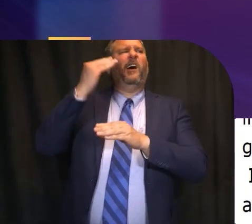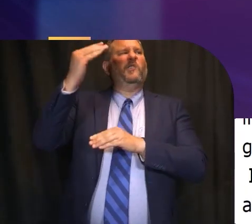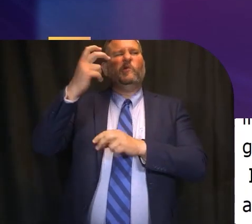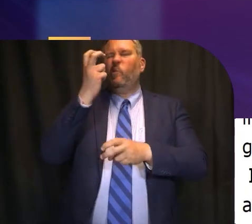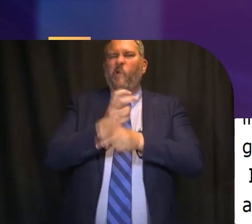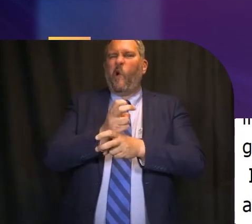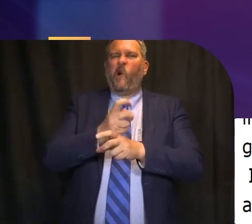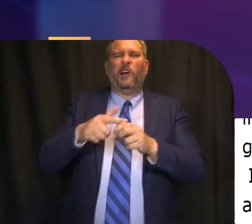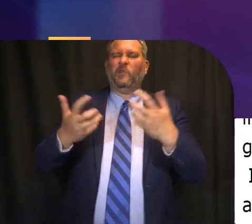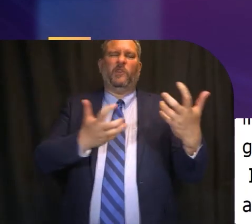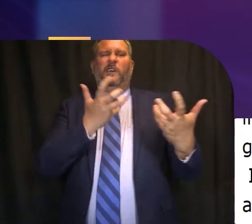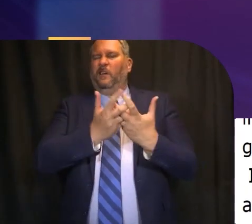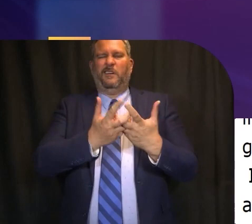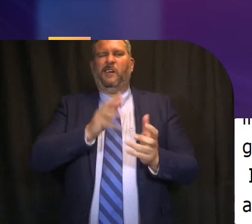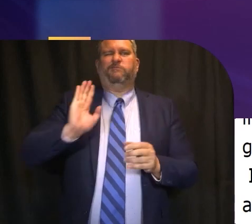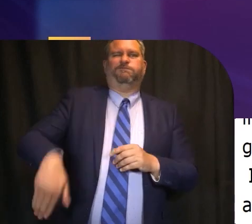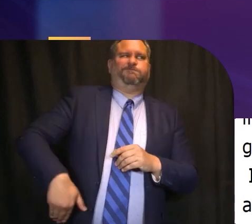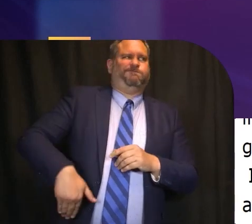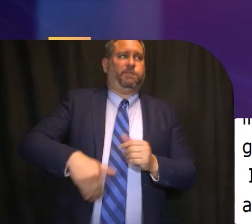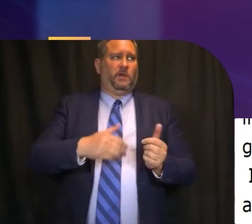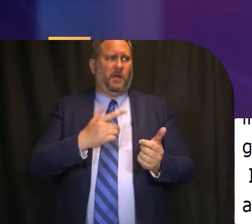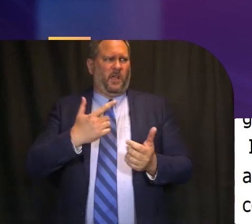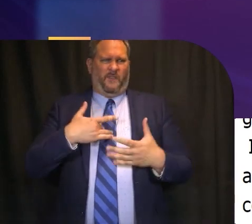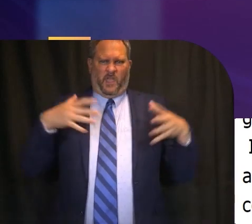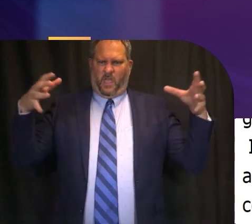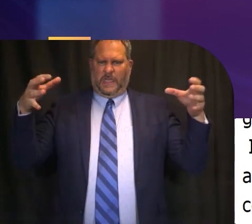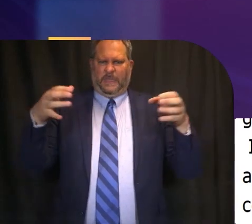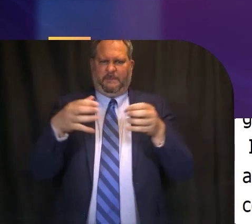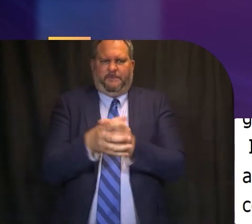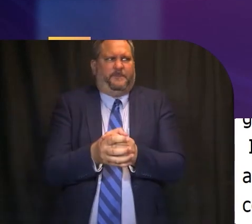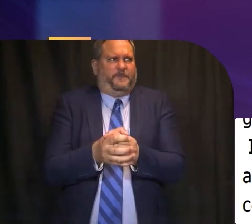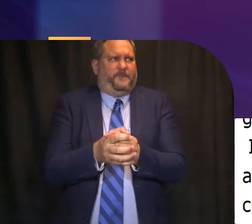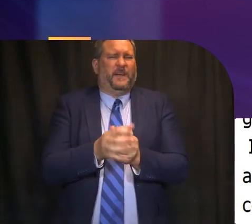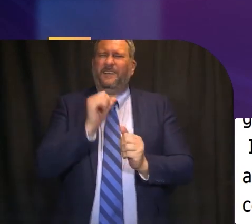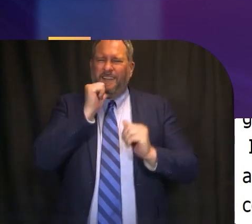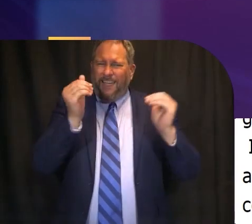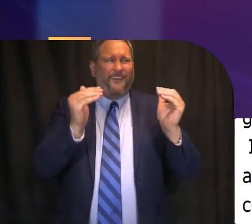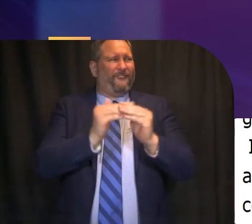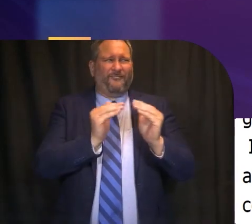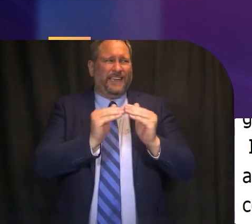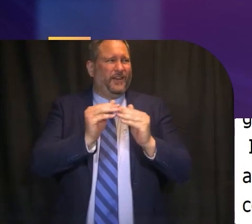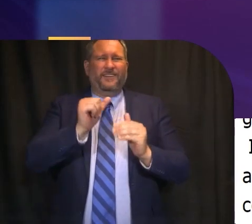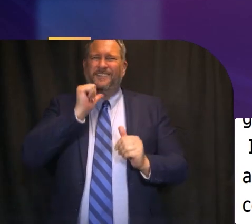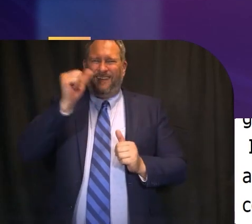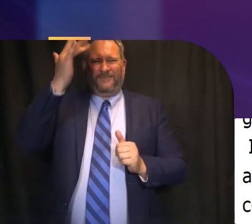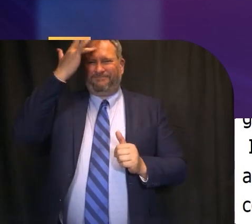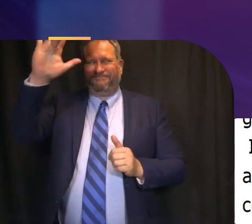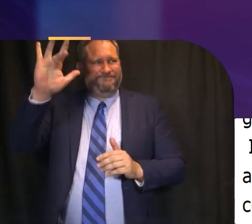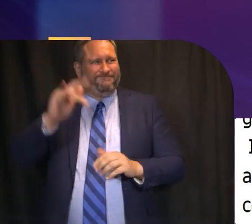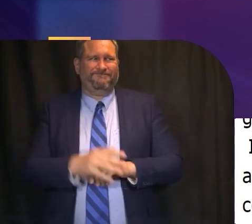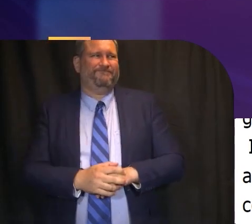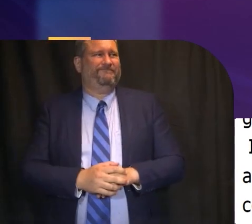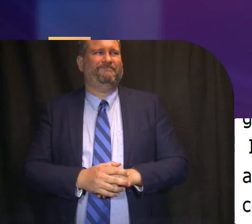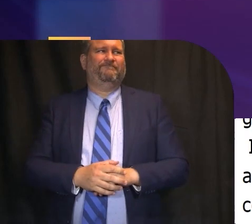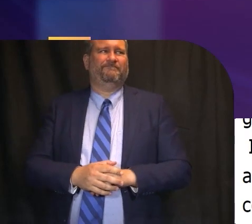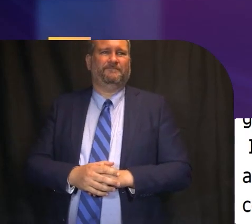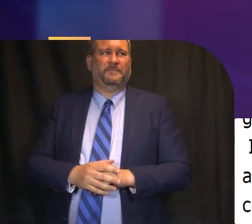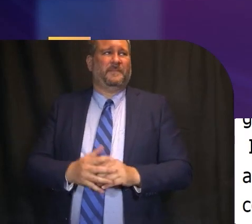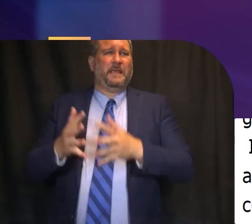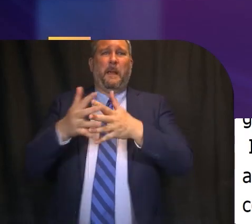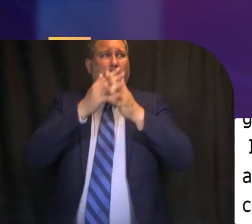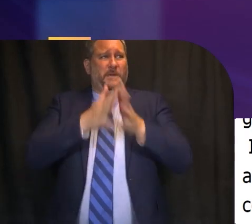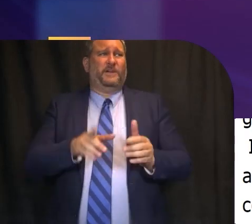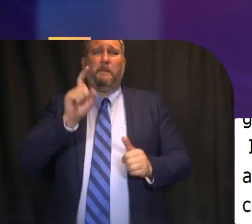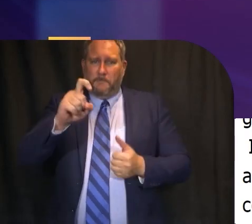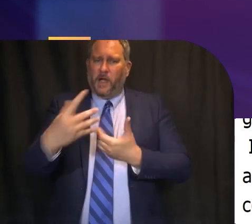fair, nor is it wise, for a country to constrict the lives of over 60 million Americans. So we know that transportation can